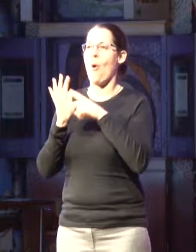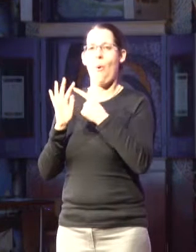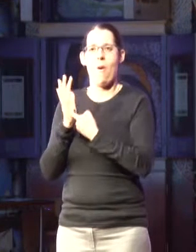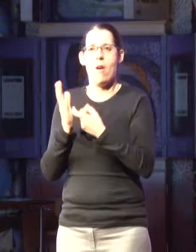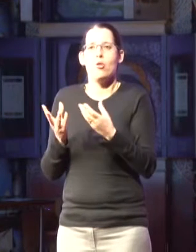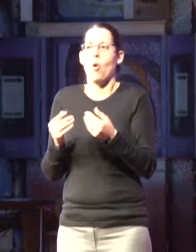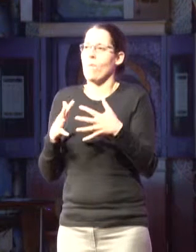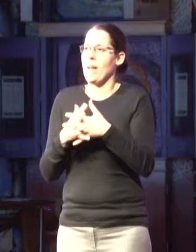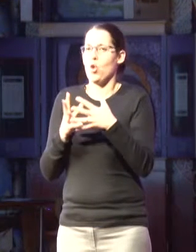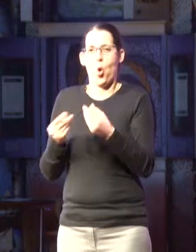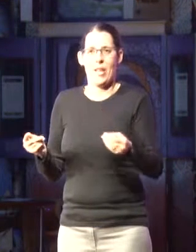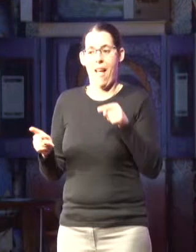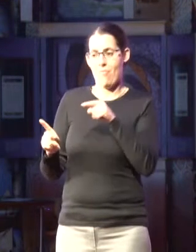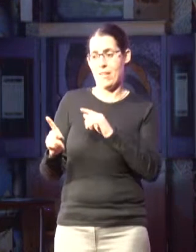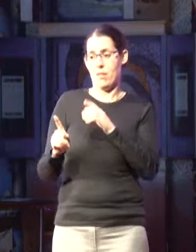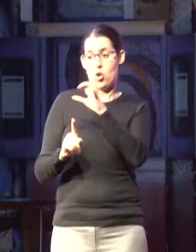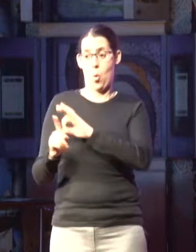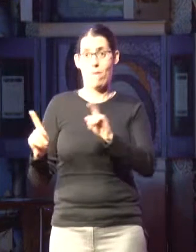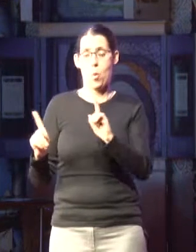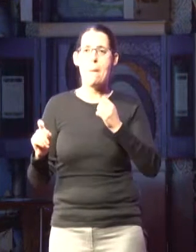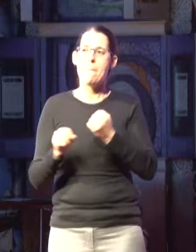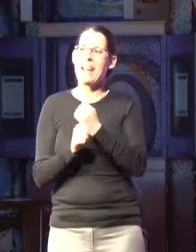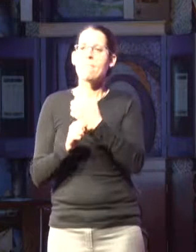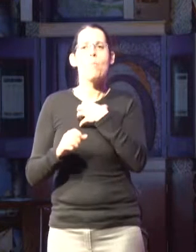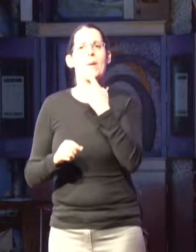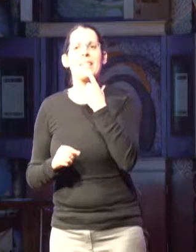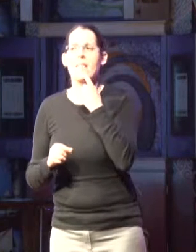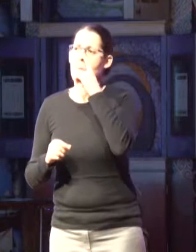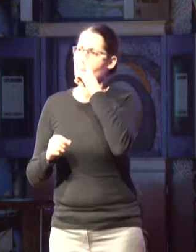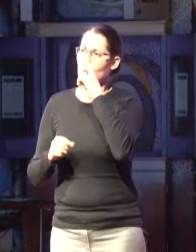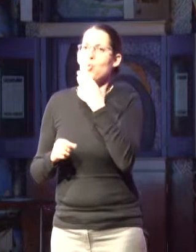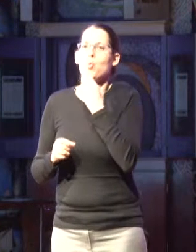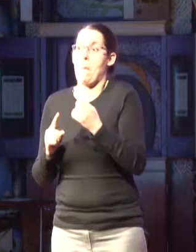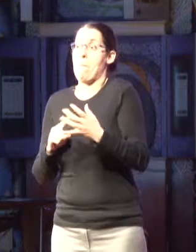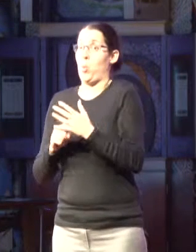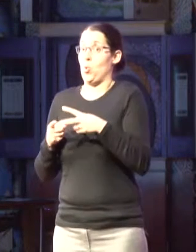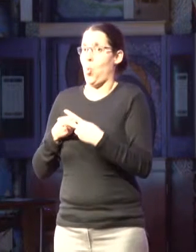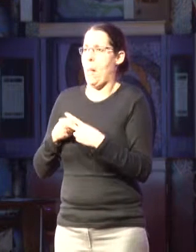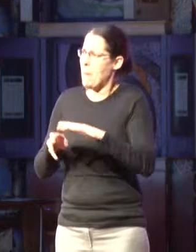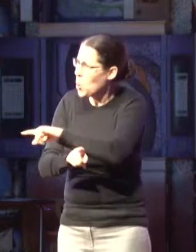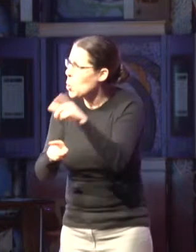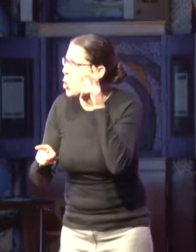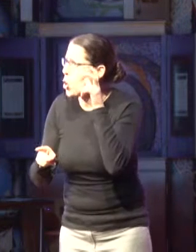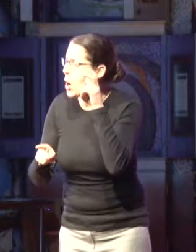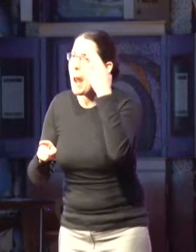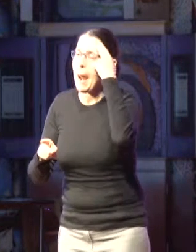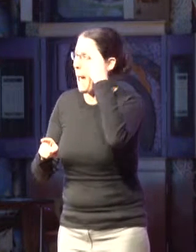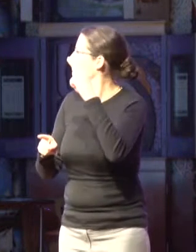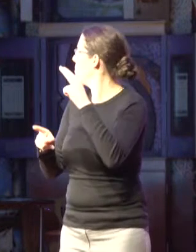actually is designed to make it easier for people to make use of a very important tool nowadays, which some of you may have heard, called Docker.